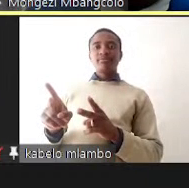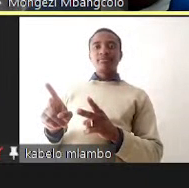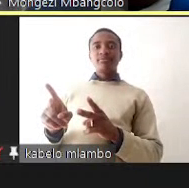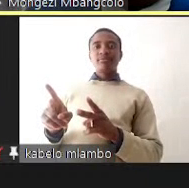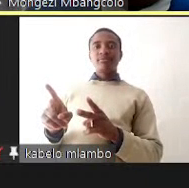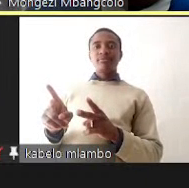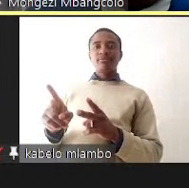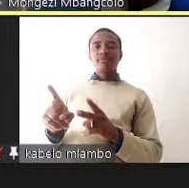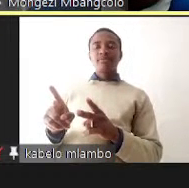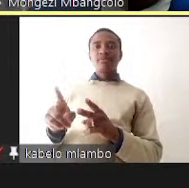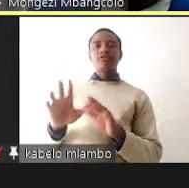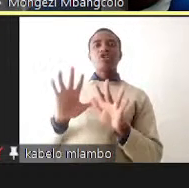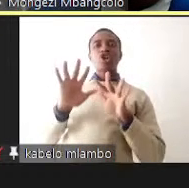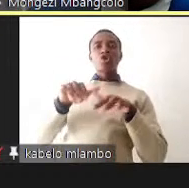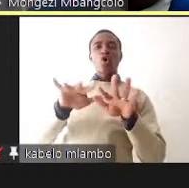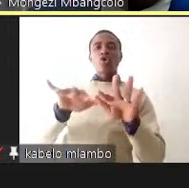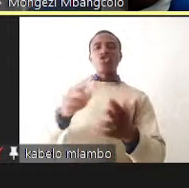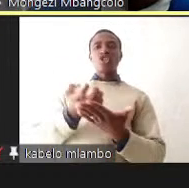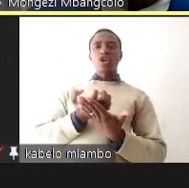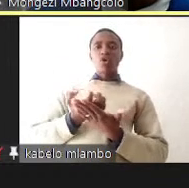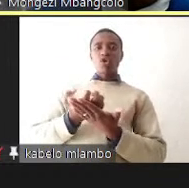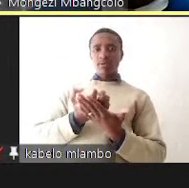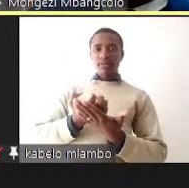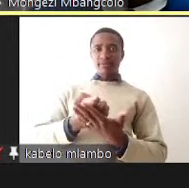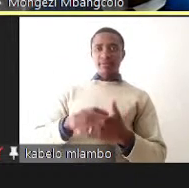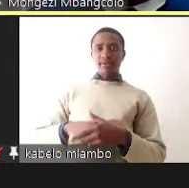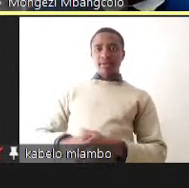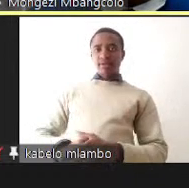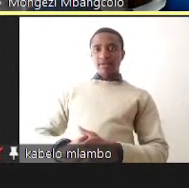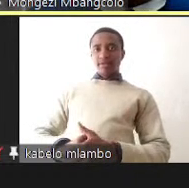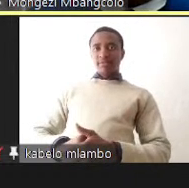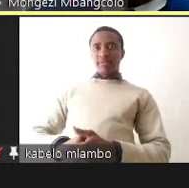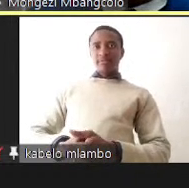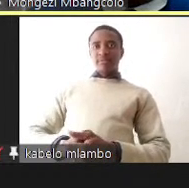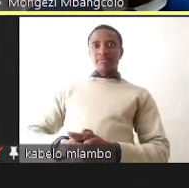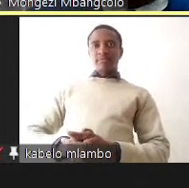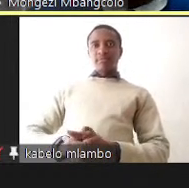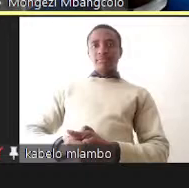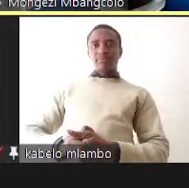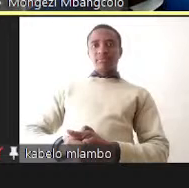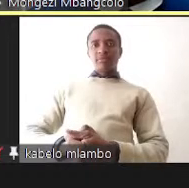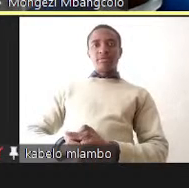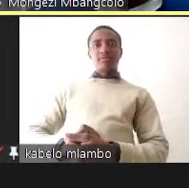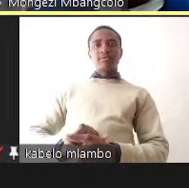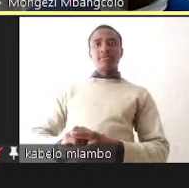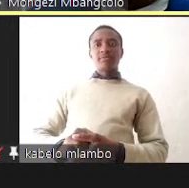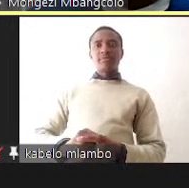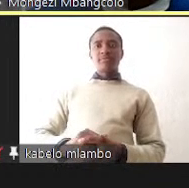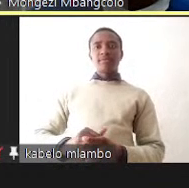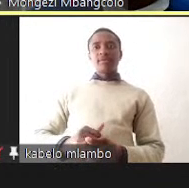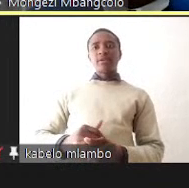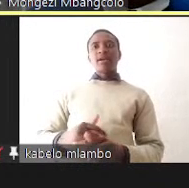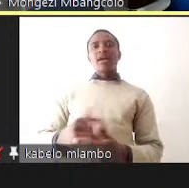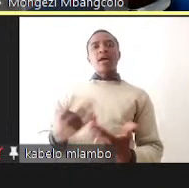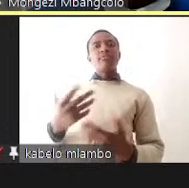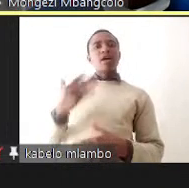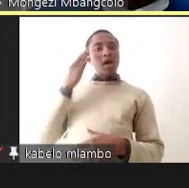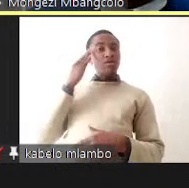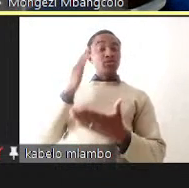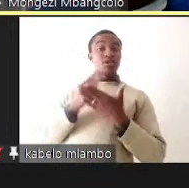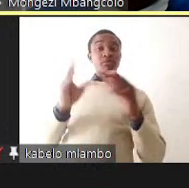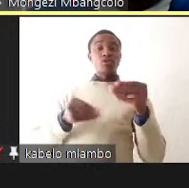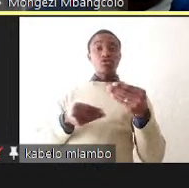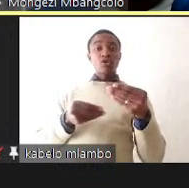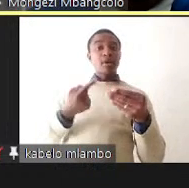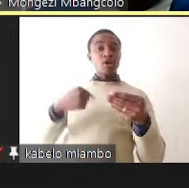the ocean economy in terms of, it may not necessarily be a priority, but I know in some of the documents that we